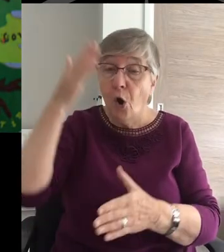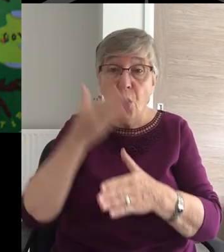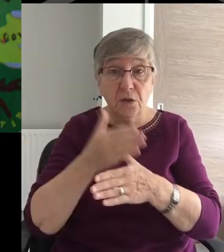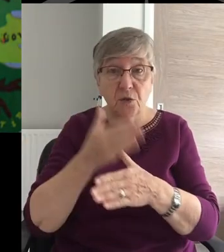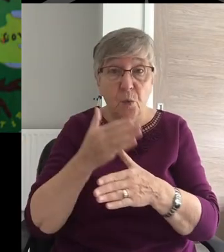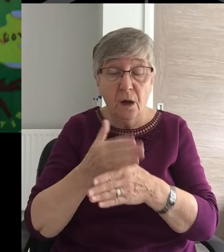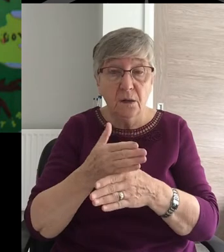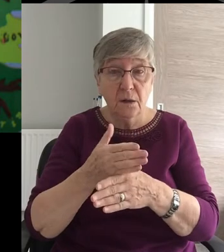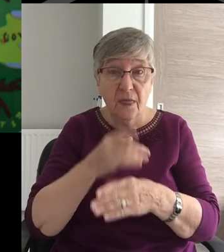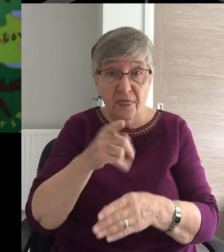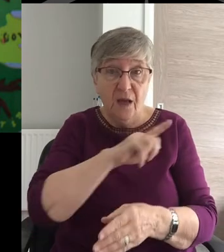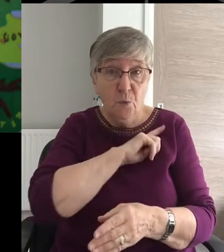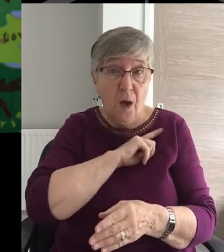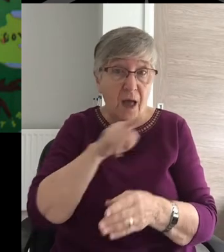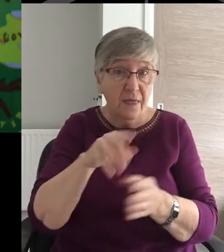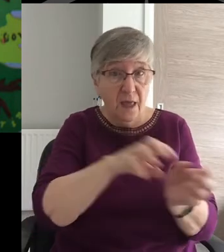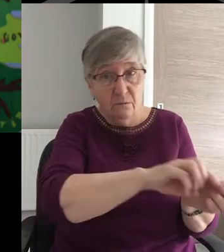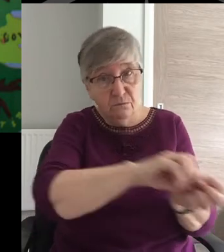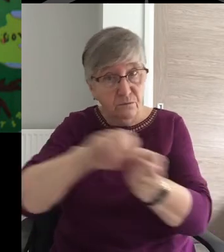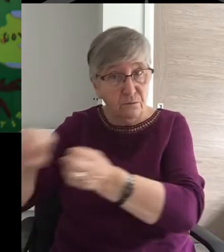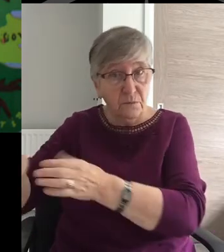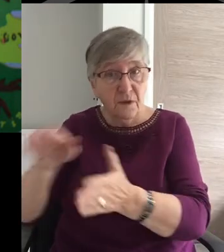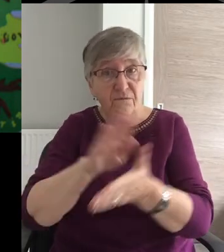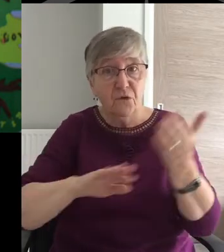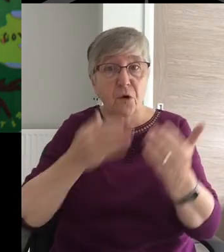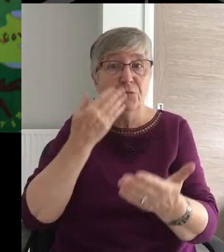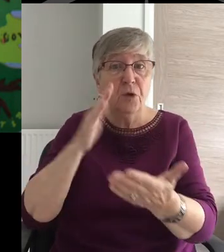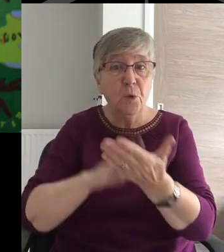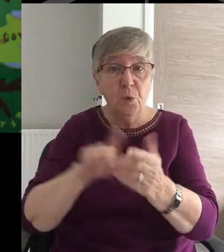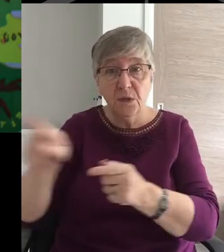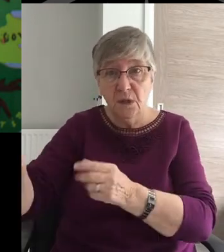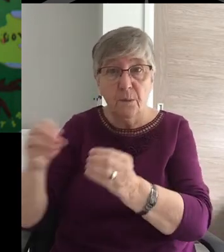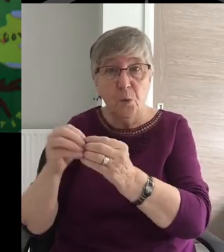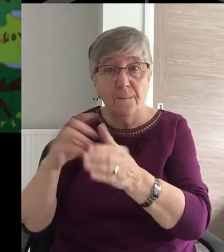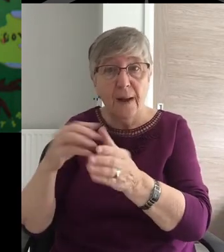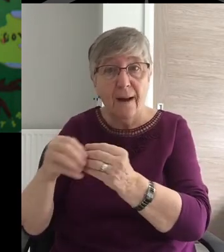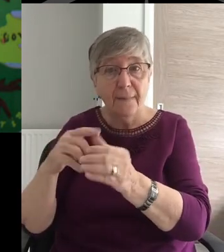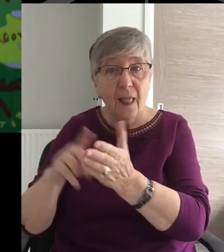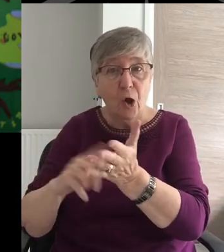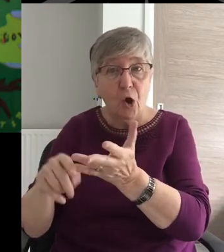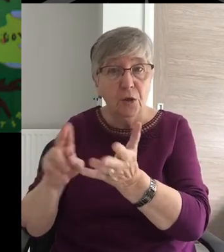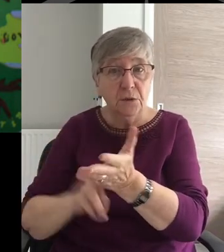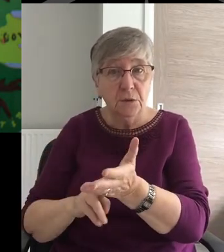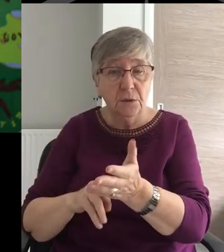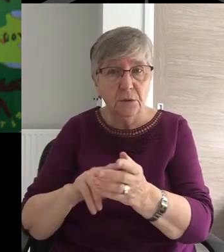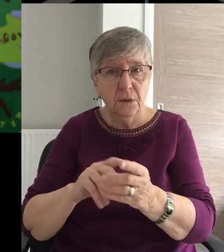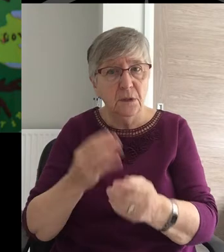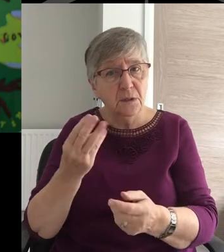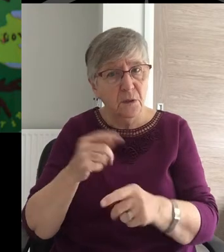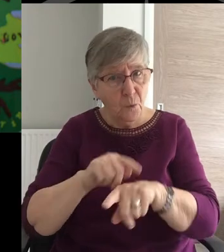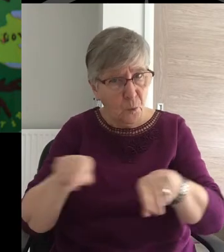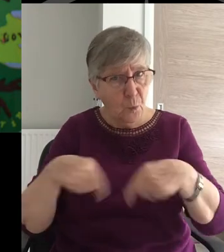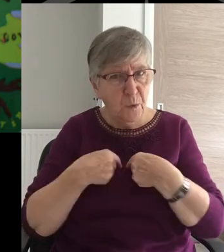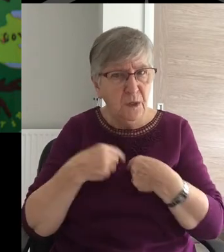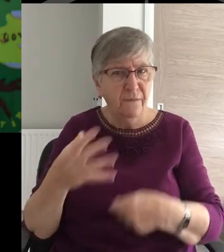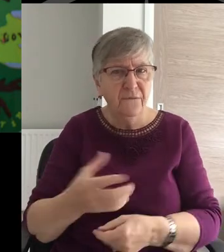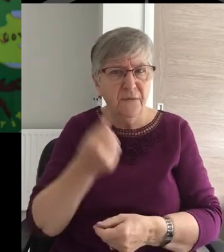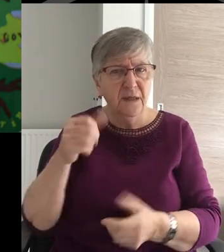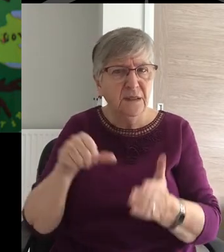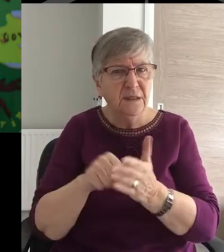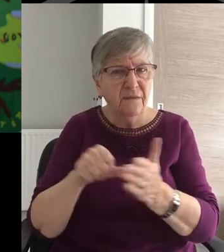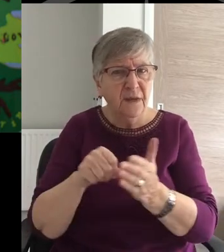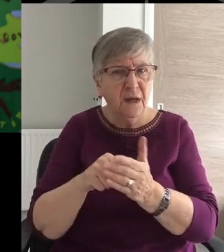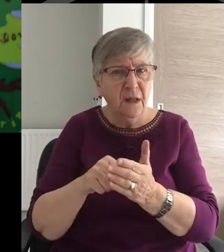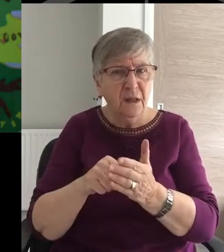that had taken them from Jerusalem. And we might find it hard to accept that church decline and failure in